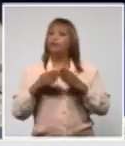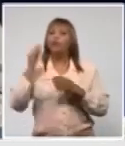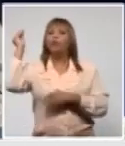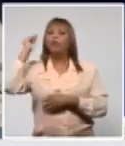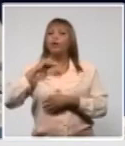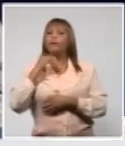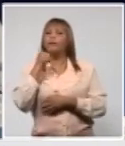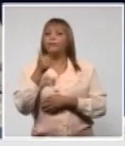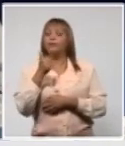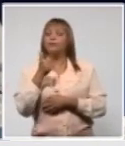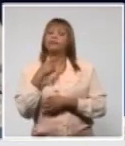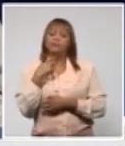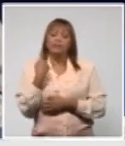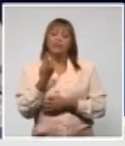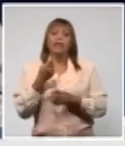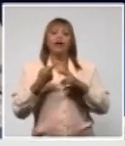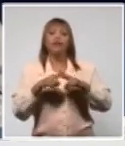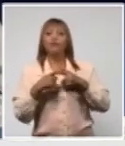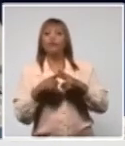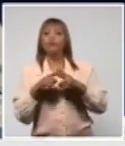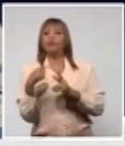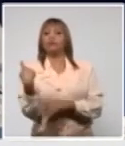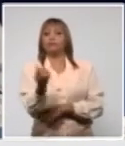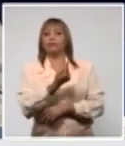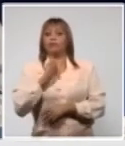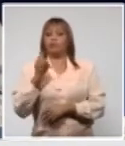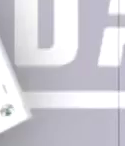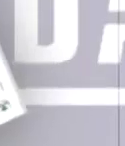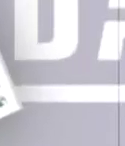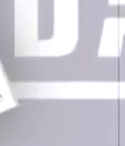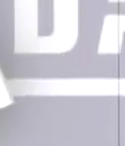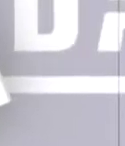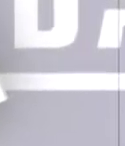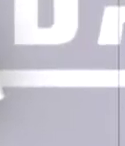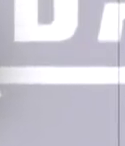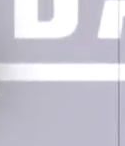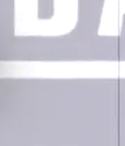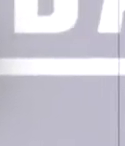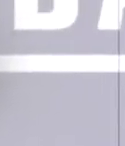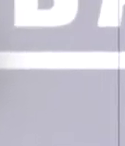is all the information on the behavior of the pandemic in Cuba and the world.